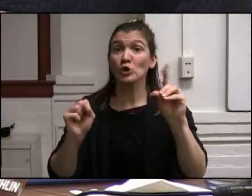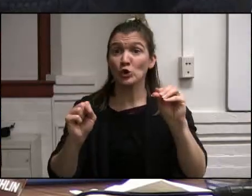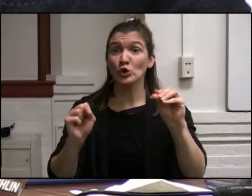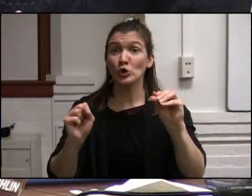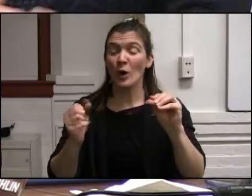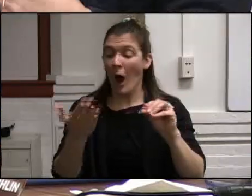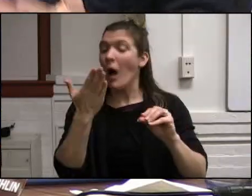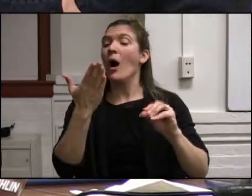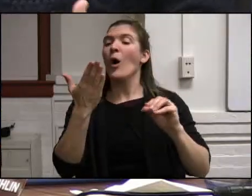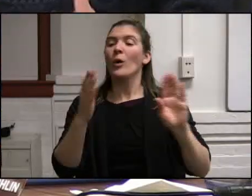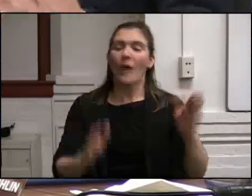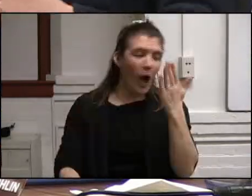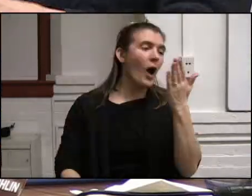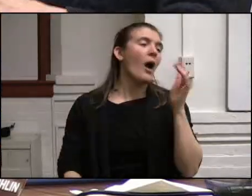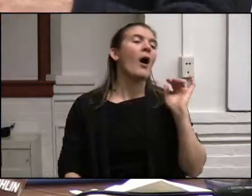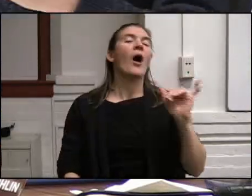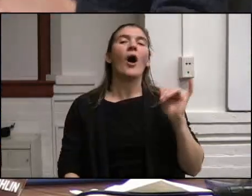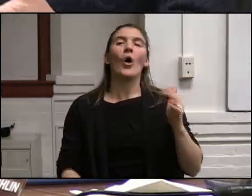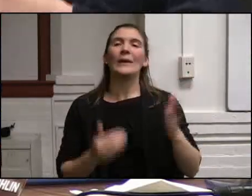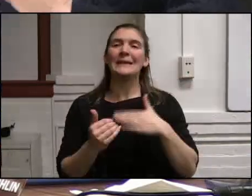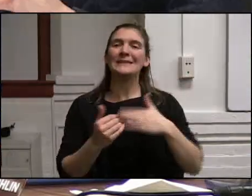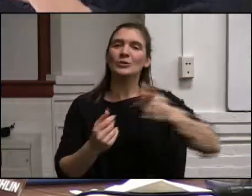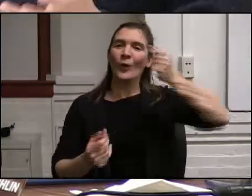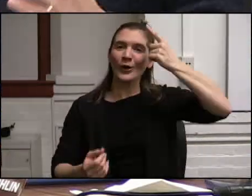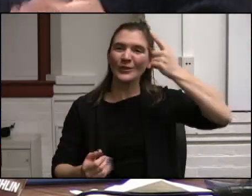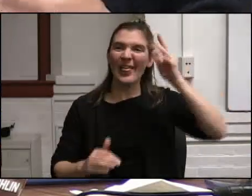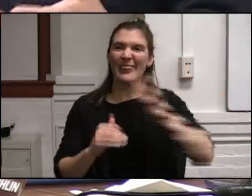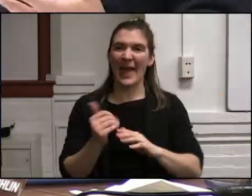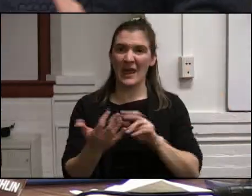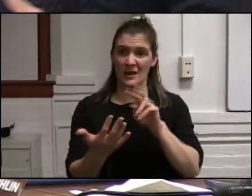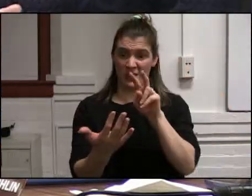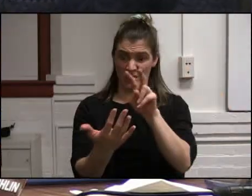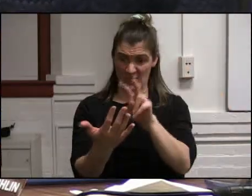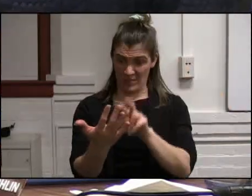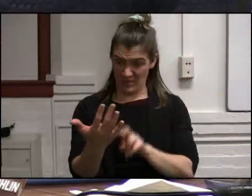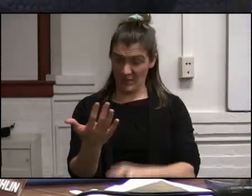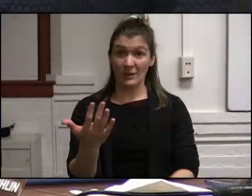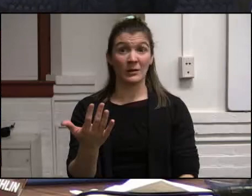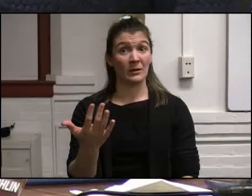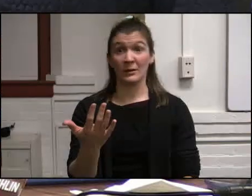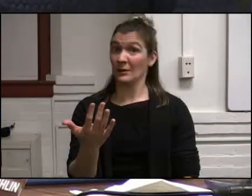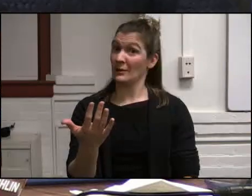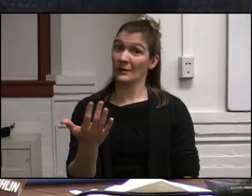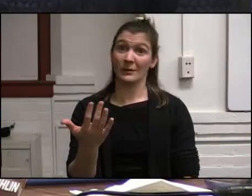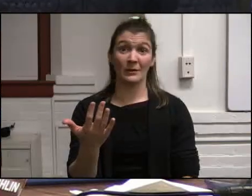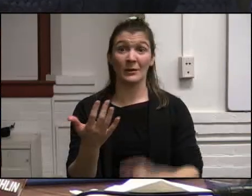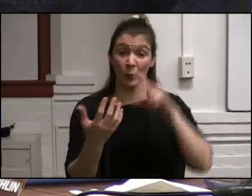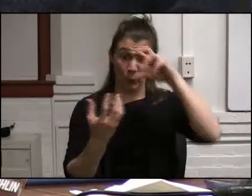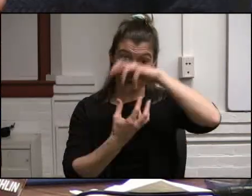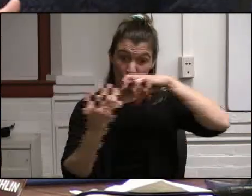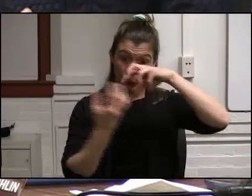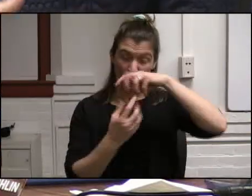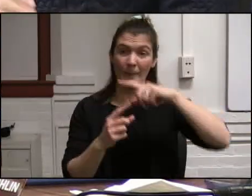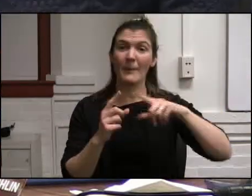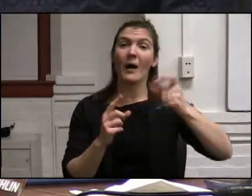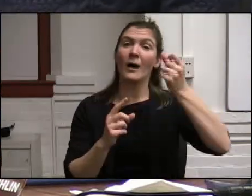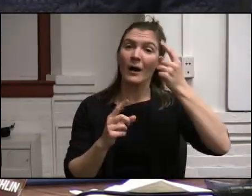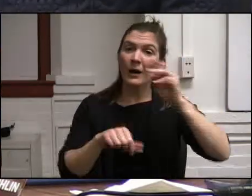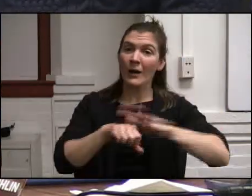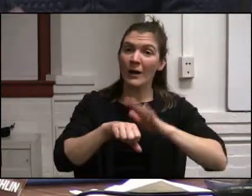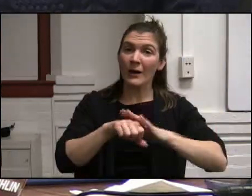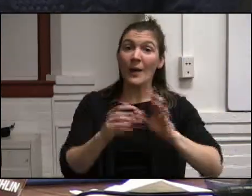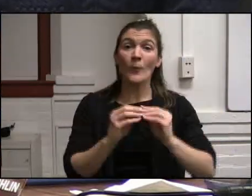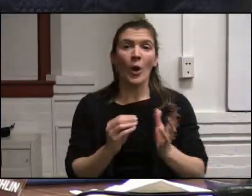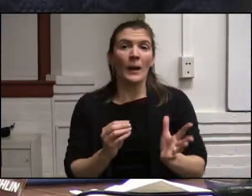so that we can show you some pie charts and some bar charts and some things that do help make that information pop a little better. But for something that is